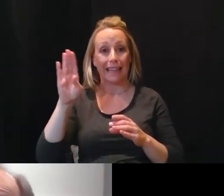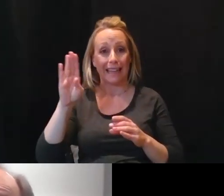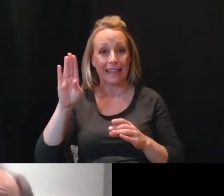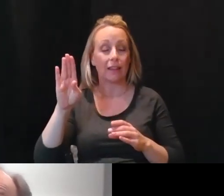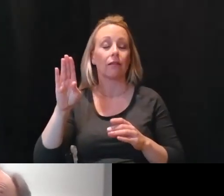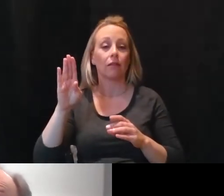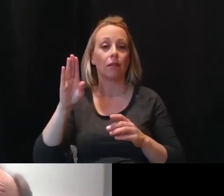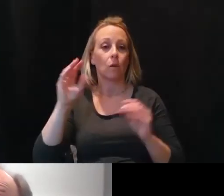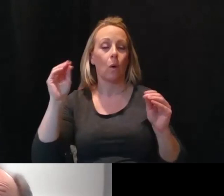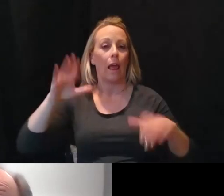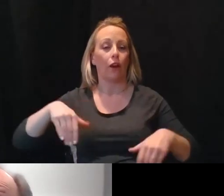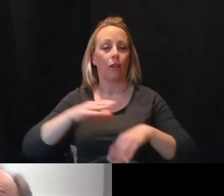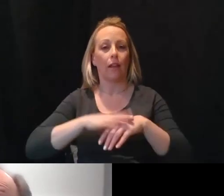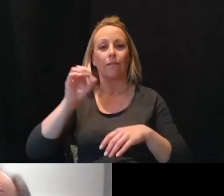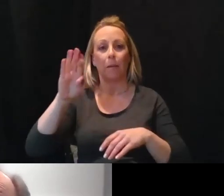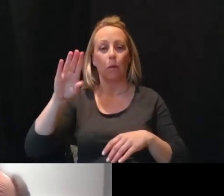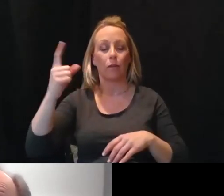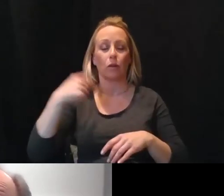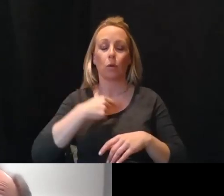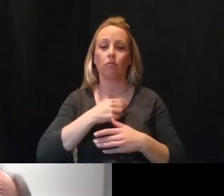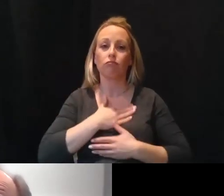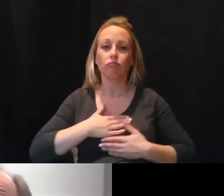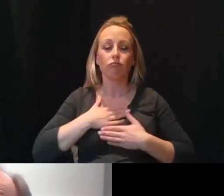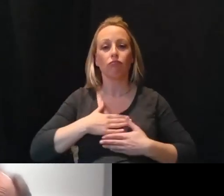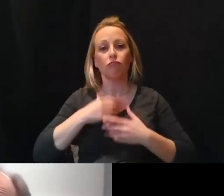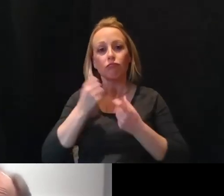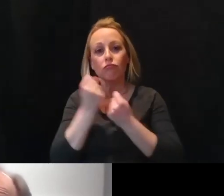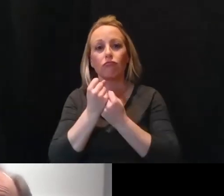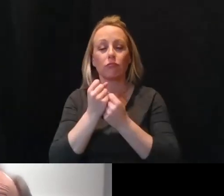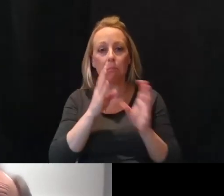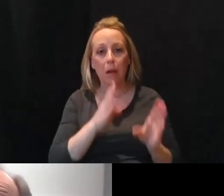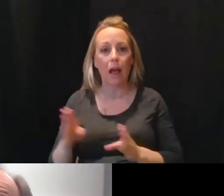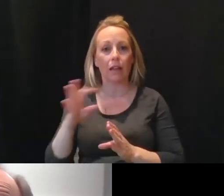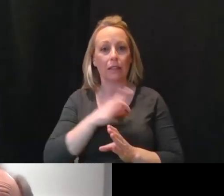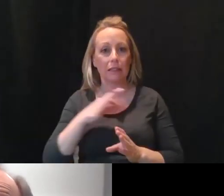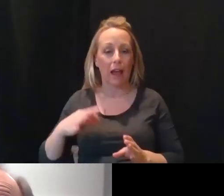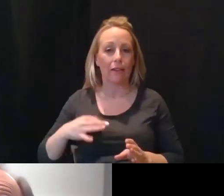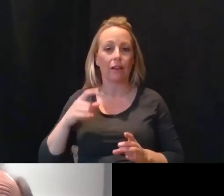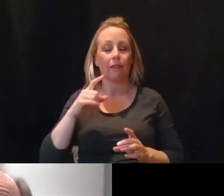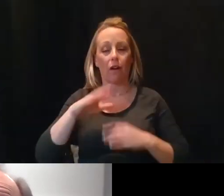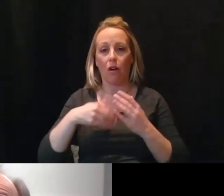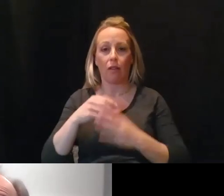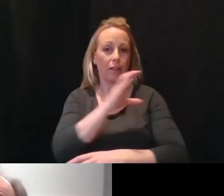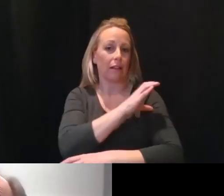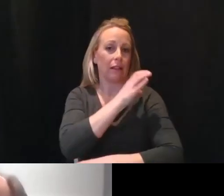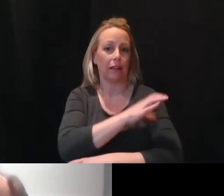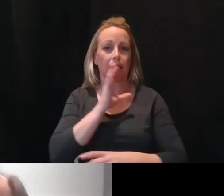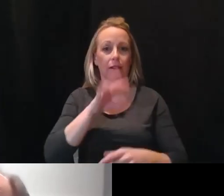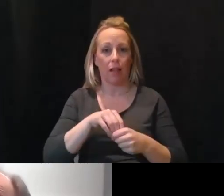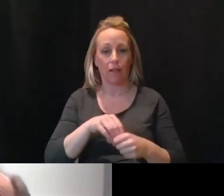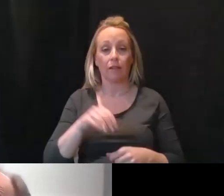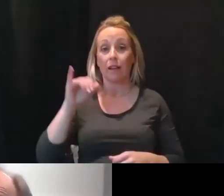for the support of our healthcare partners in the planning and staffing of these clinics.